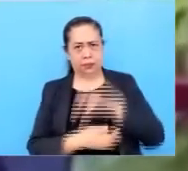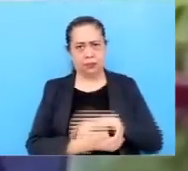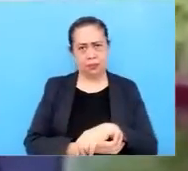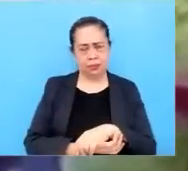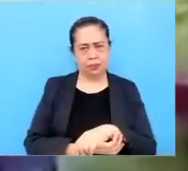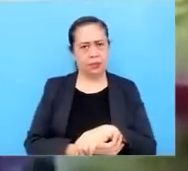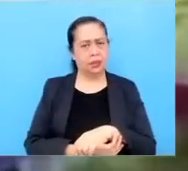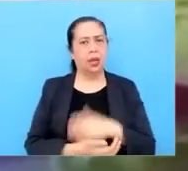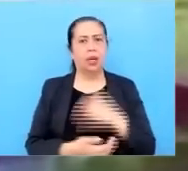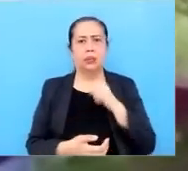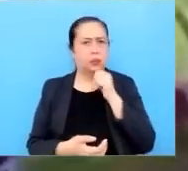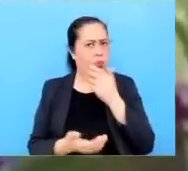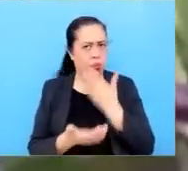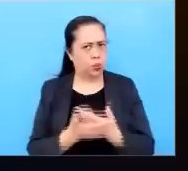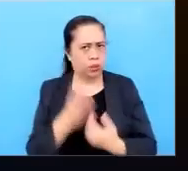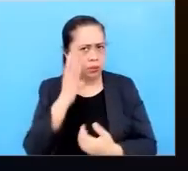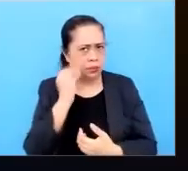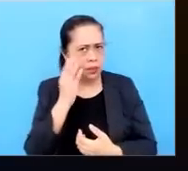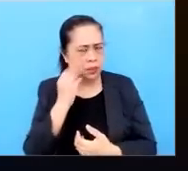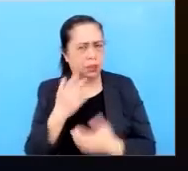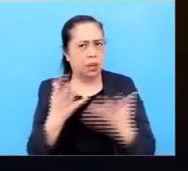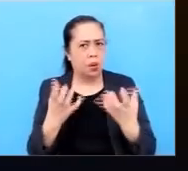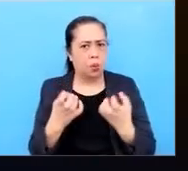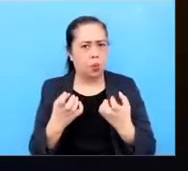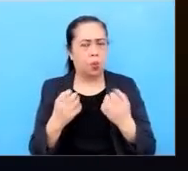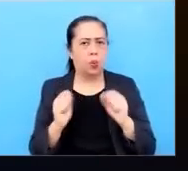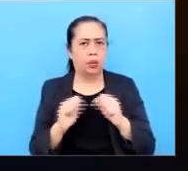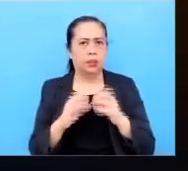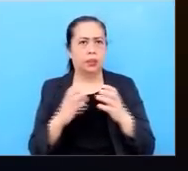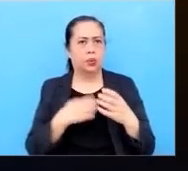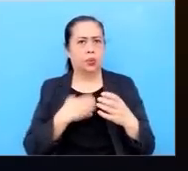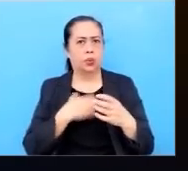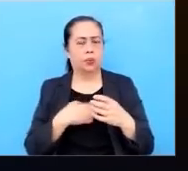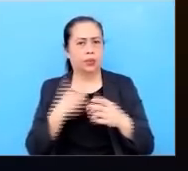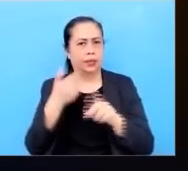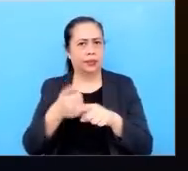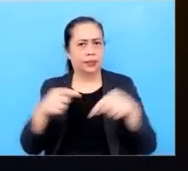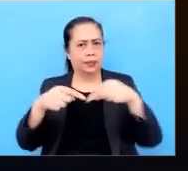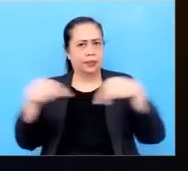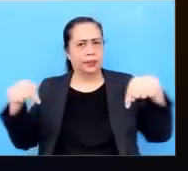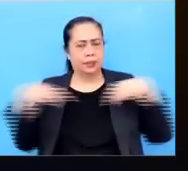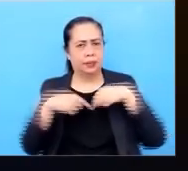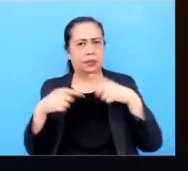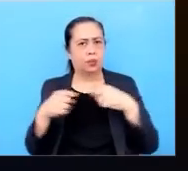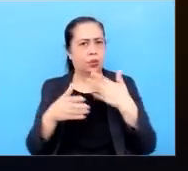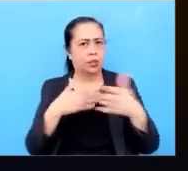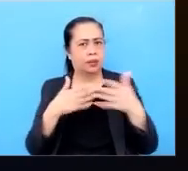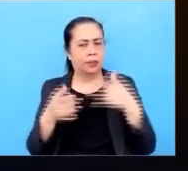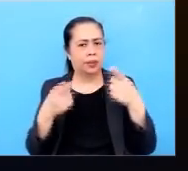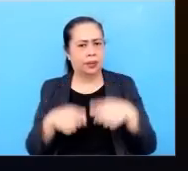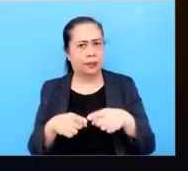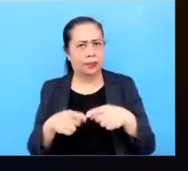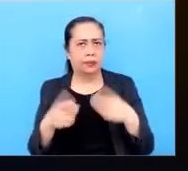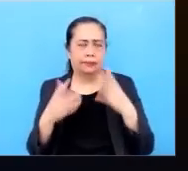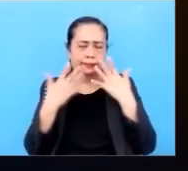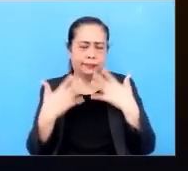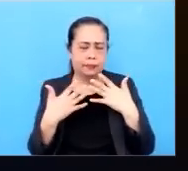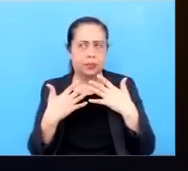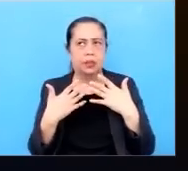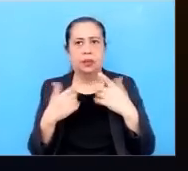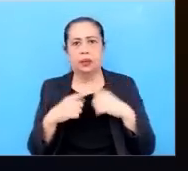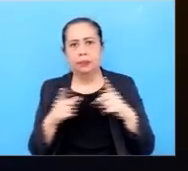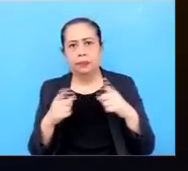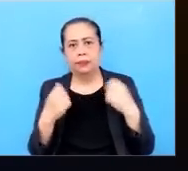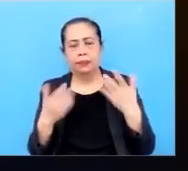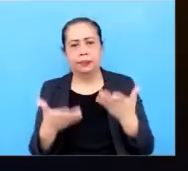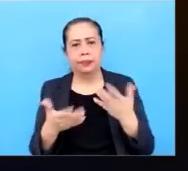good experience, but I just wanted it to be even playing field when we got in the ring. Whatever happened outside the venue happened, but we drove an hour